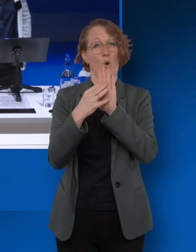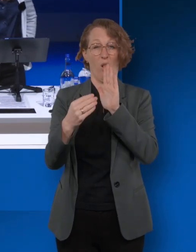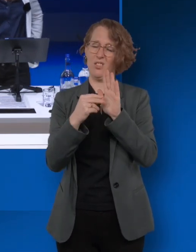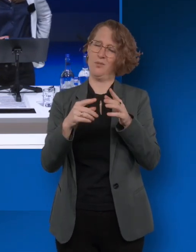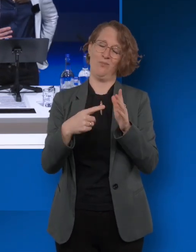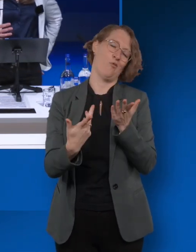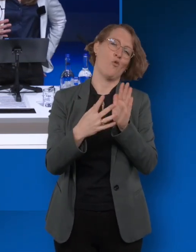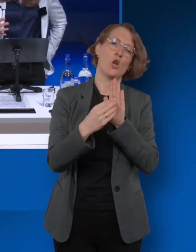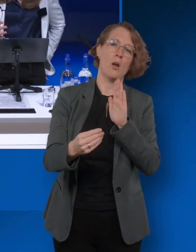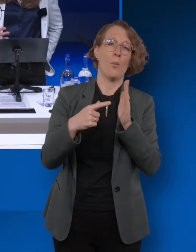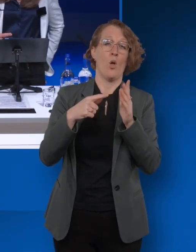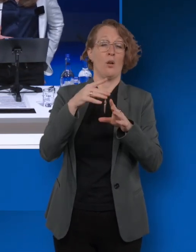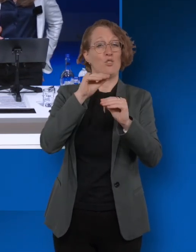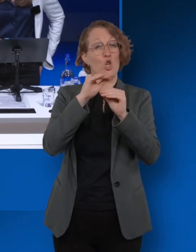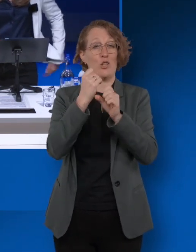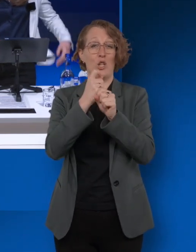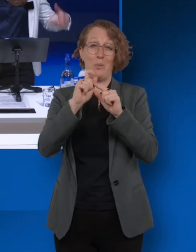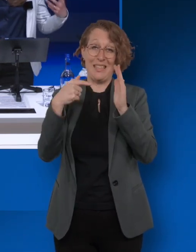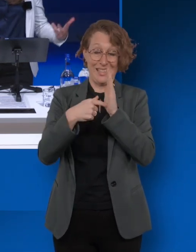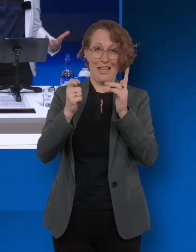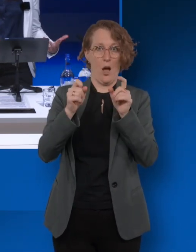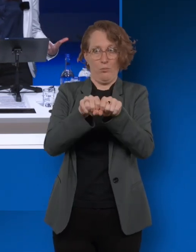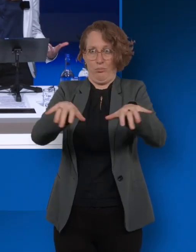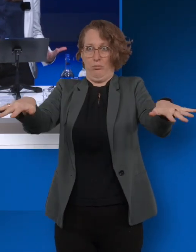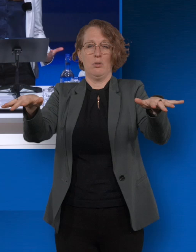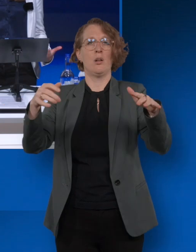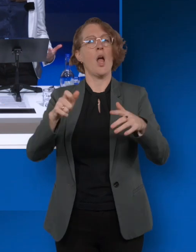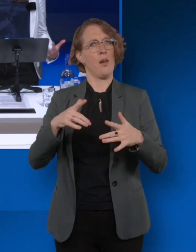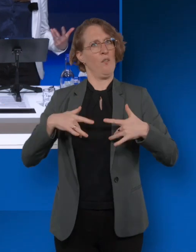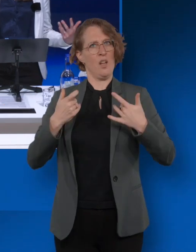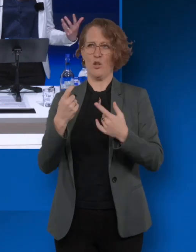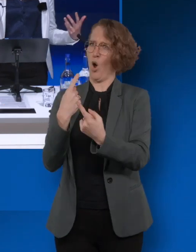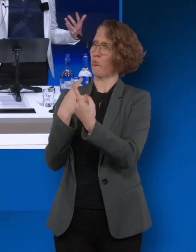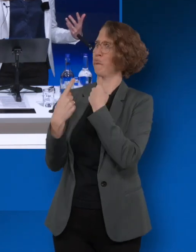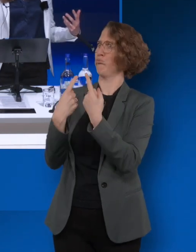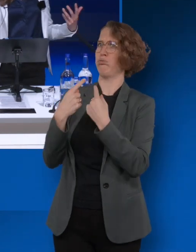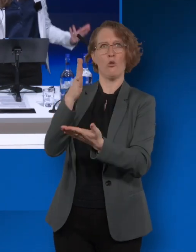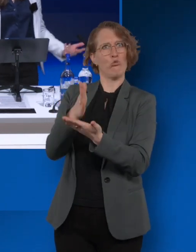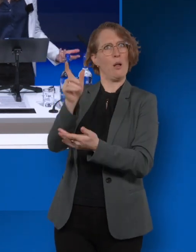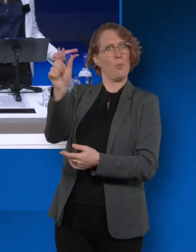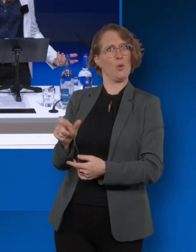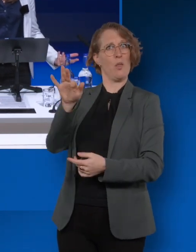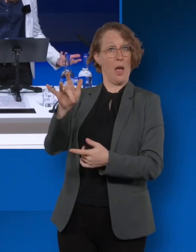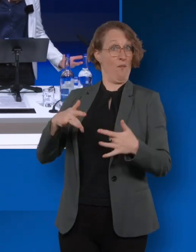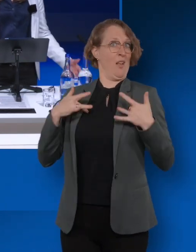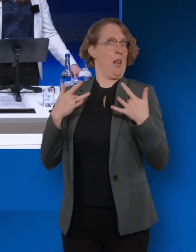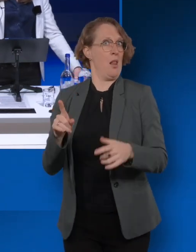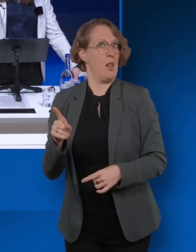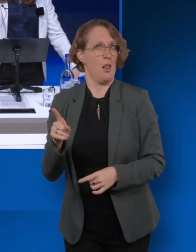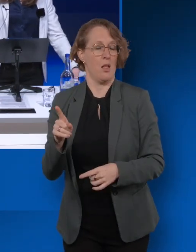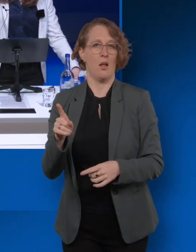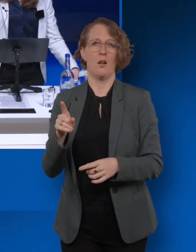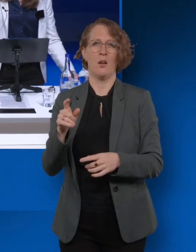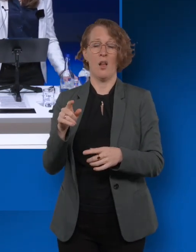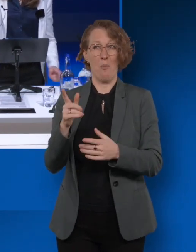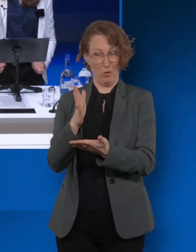AI, such as ChatGPT, and it increasingly feels like we're interacting with a person